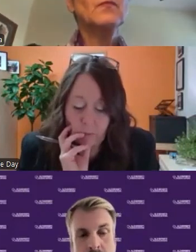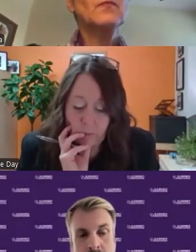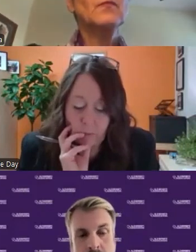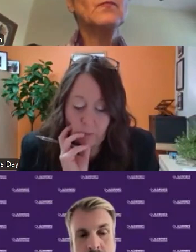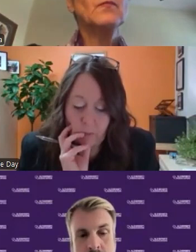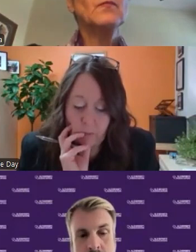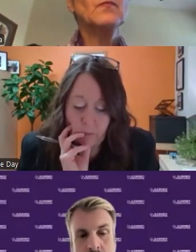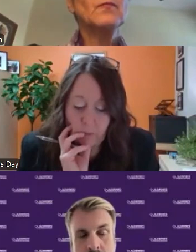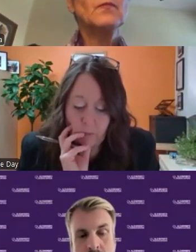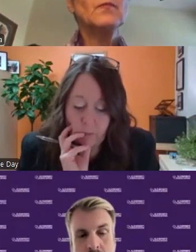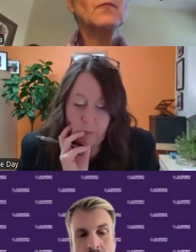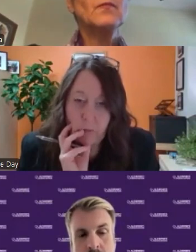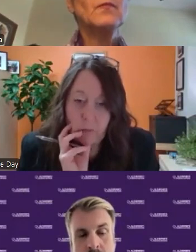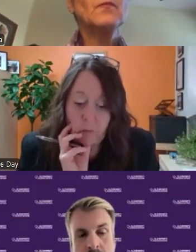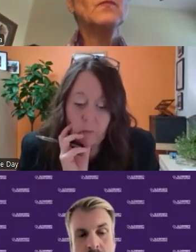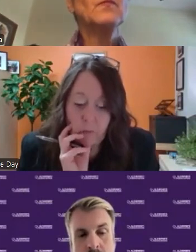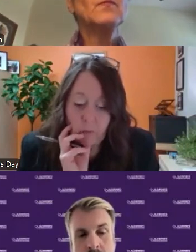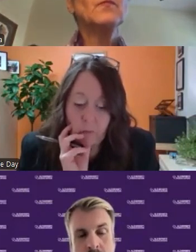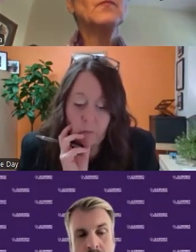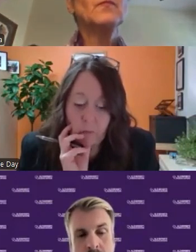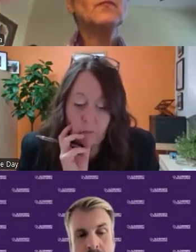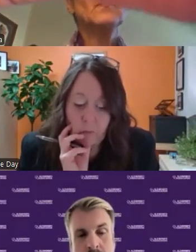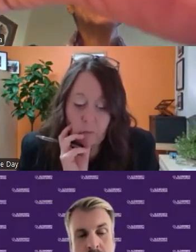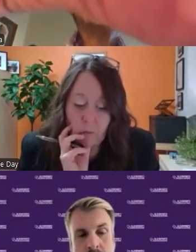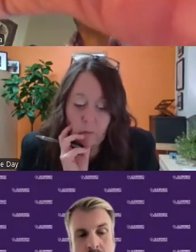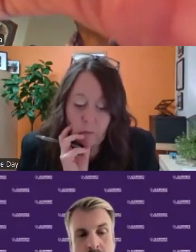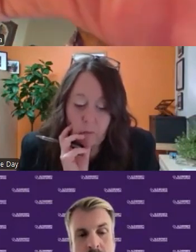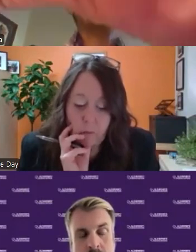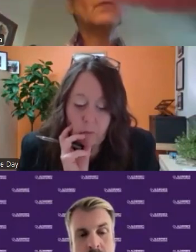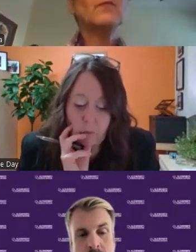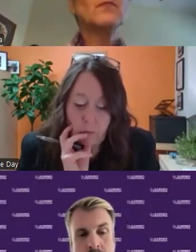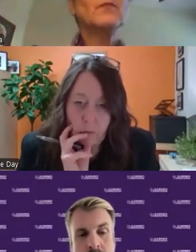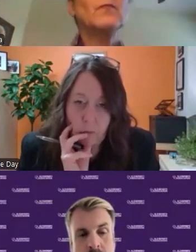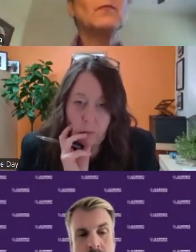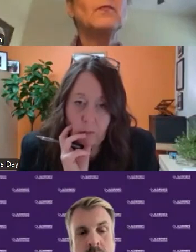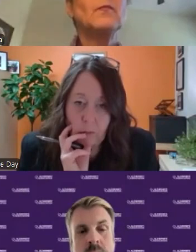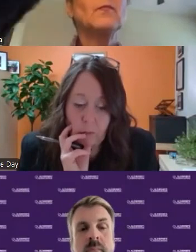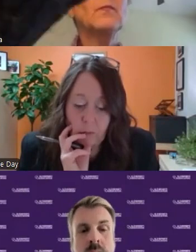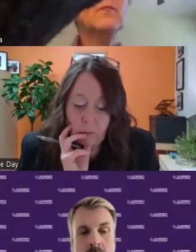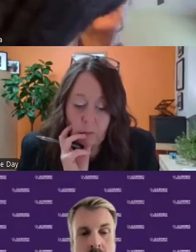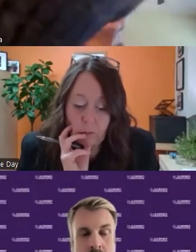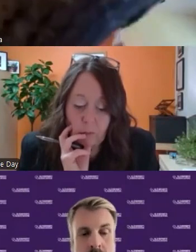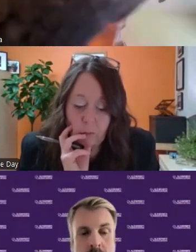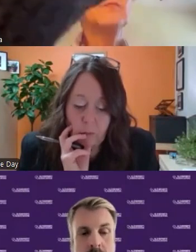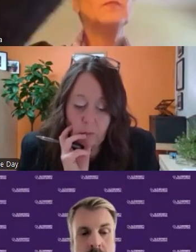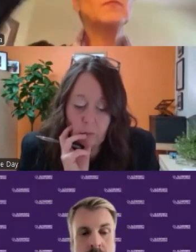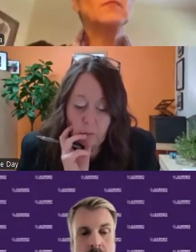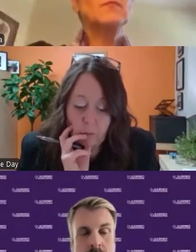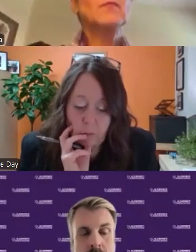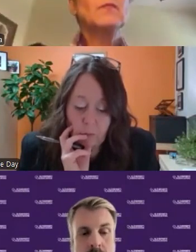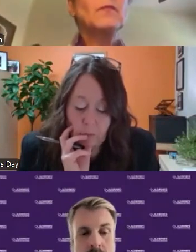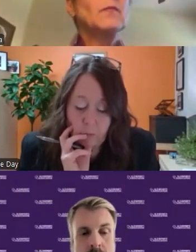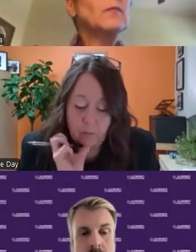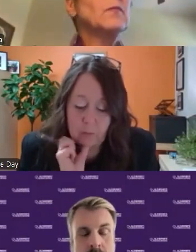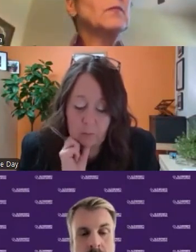about the changes to the commission, she said that she is looking at bylaws changes to add the additional members and clean